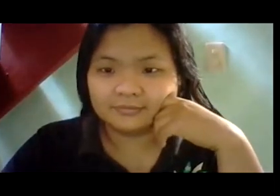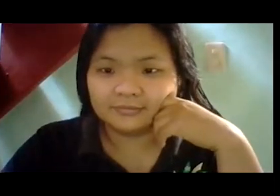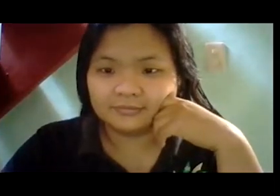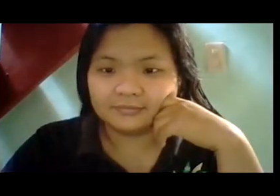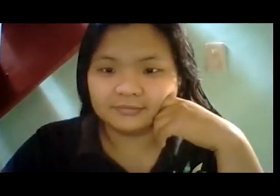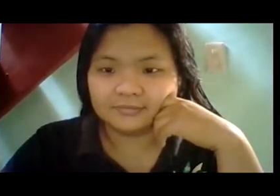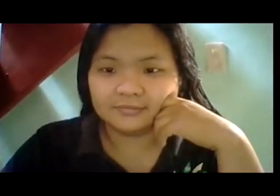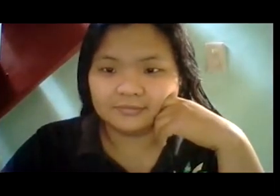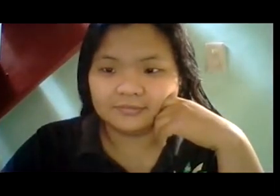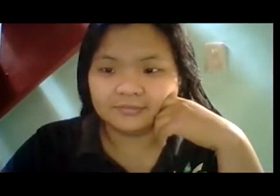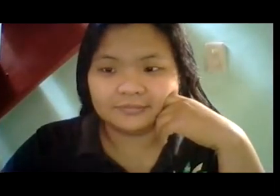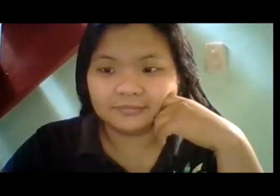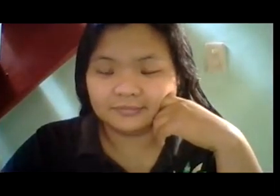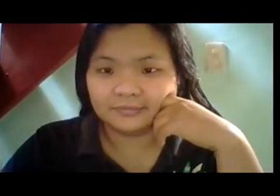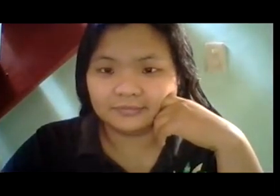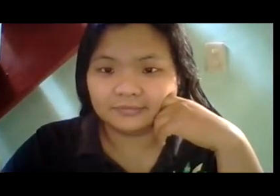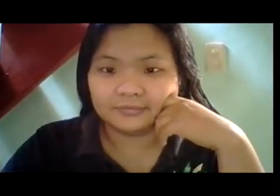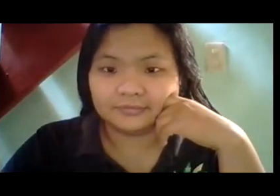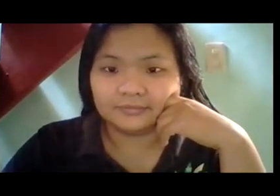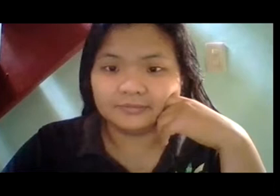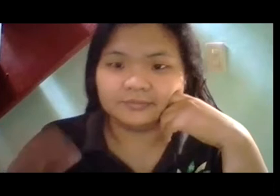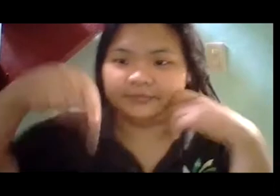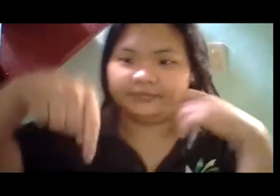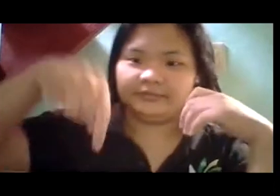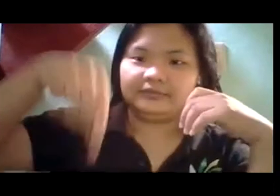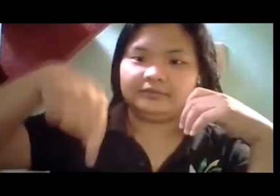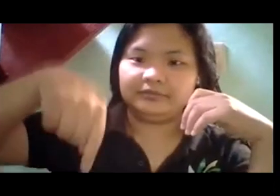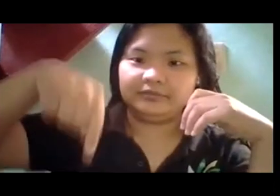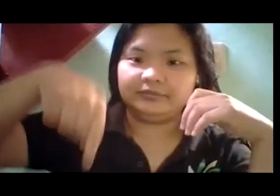is any, if that's Okay. okay. Okay.